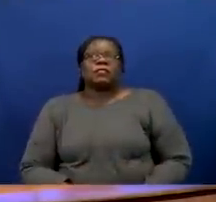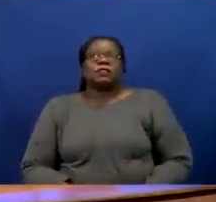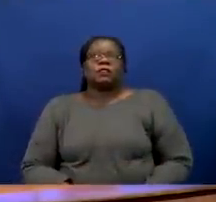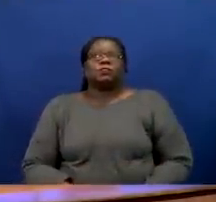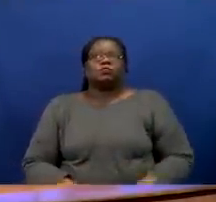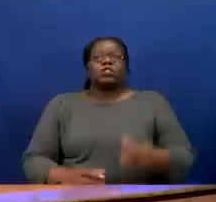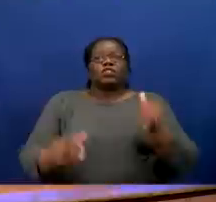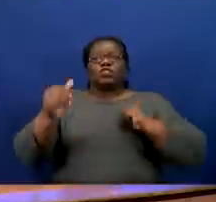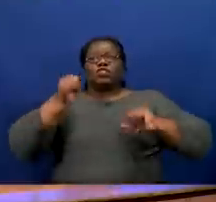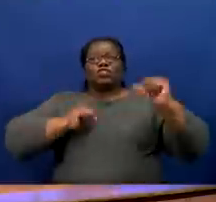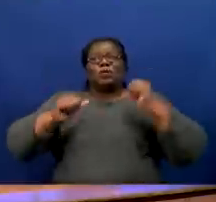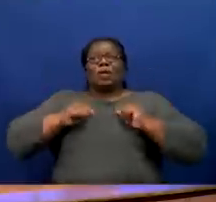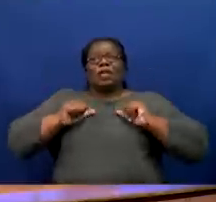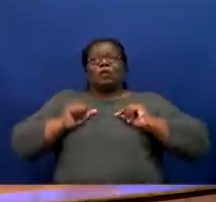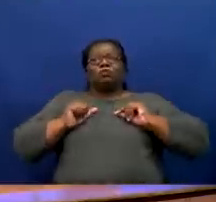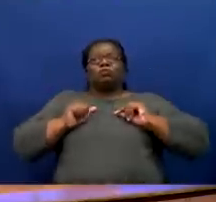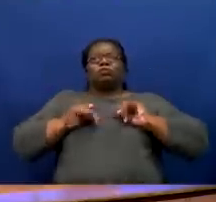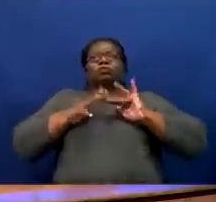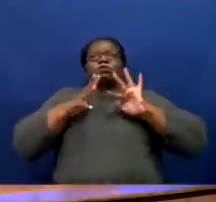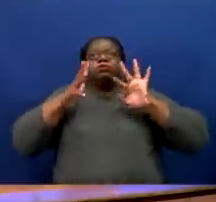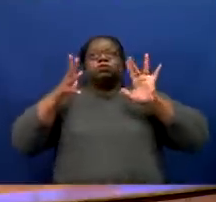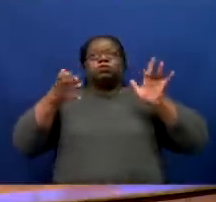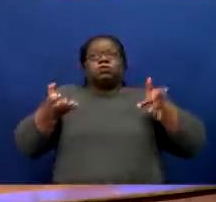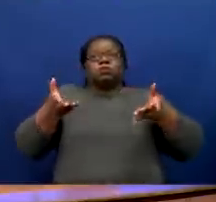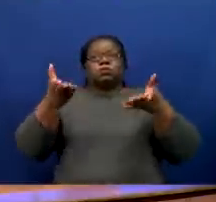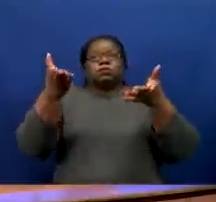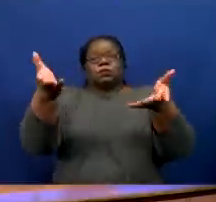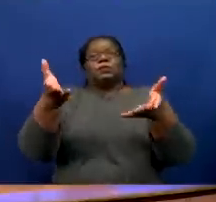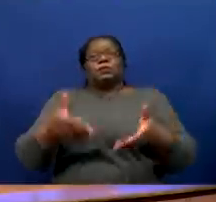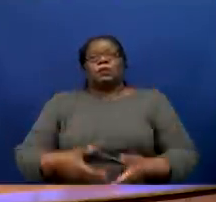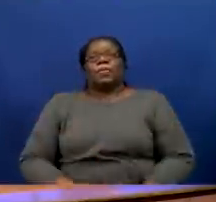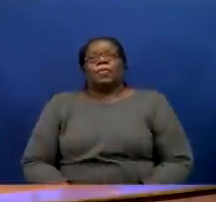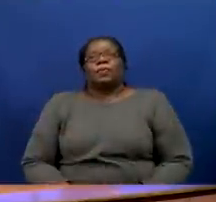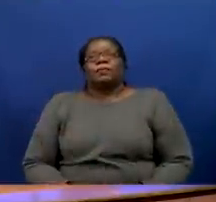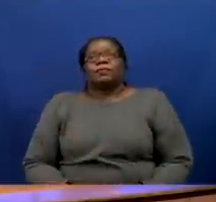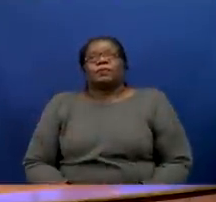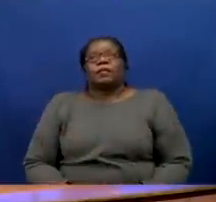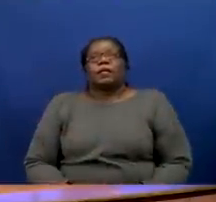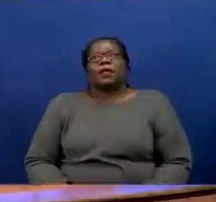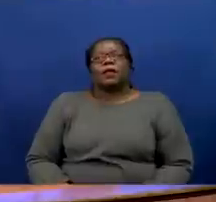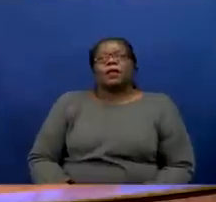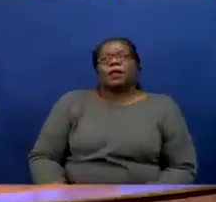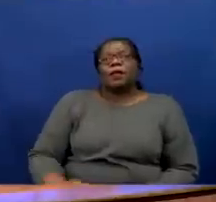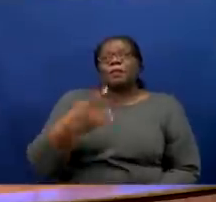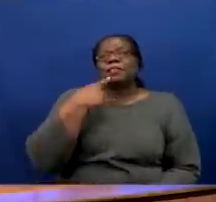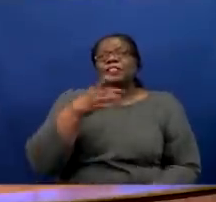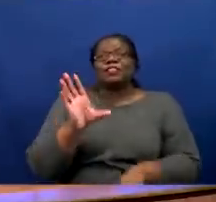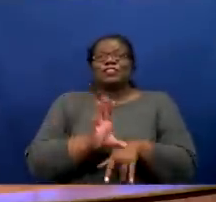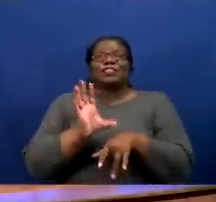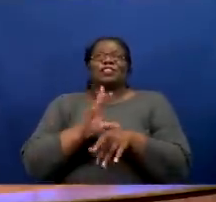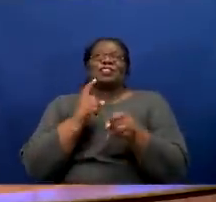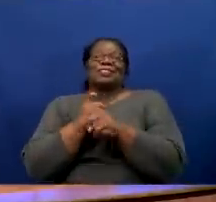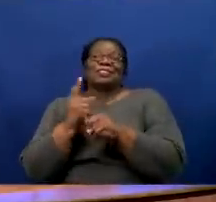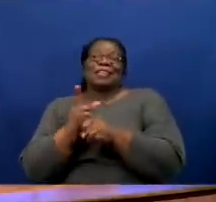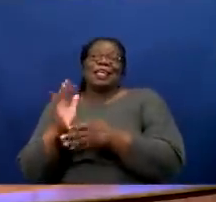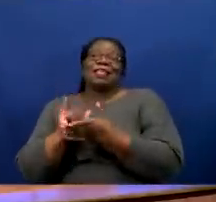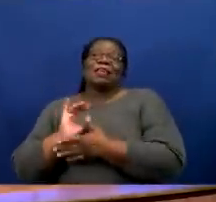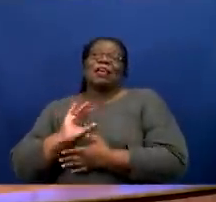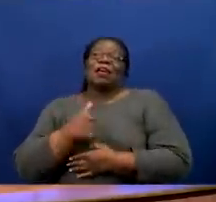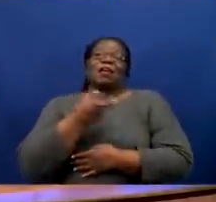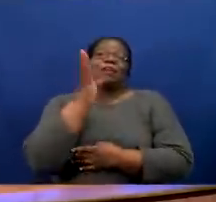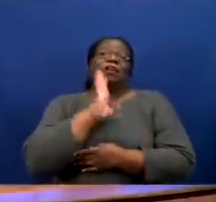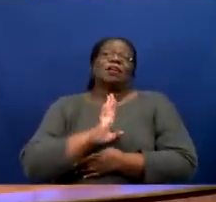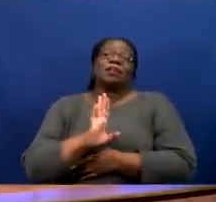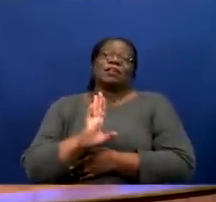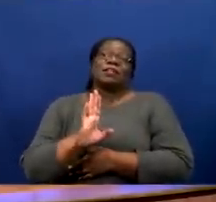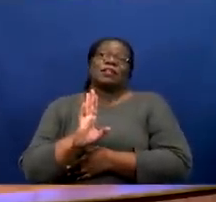dramatic presentation. The dramatic presentation. I've been telling this church for years that our God has